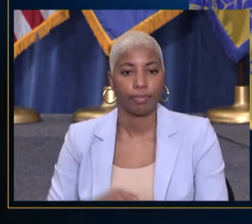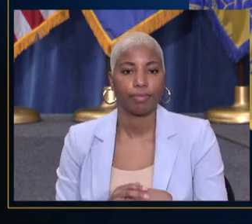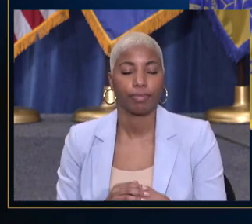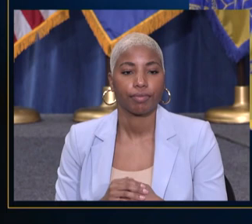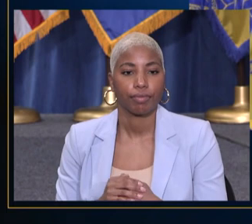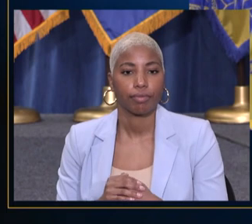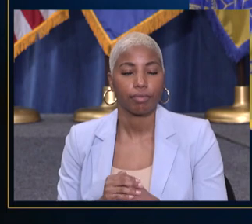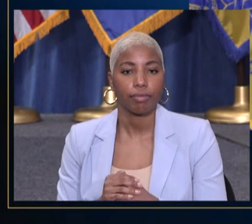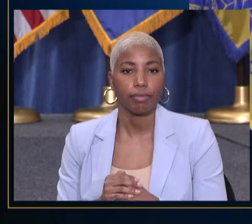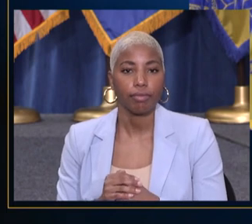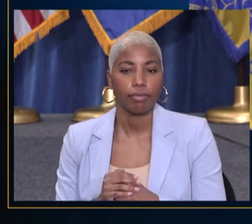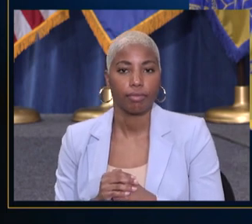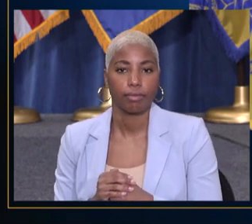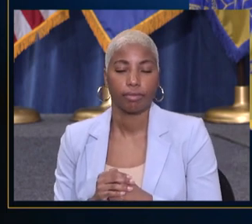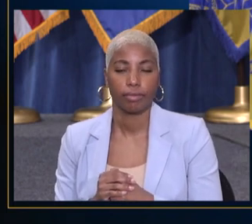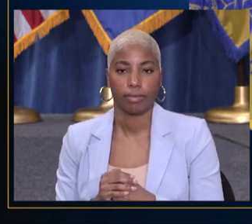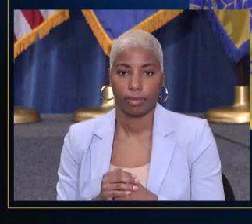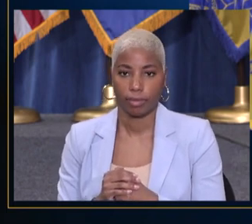And it should be